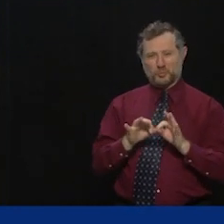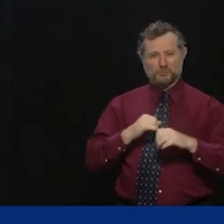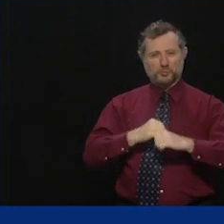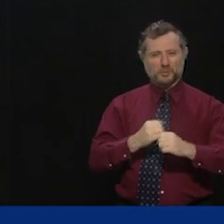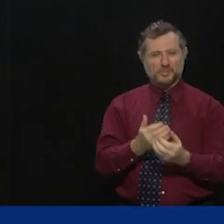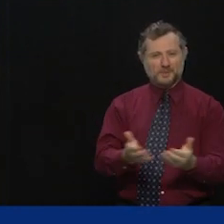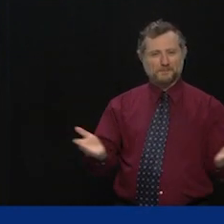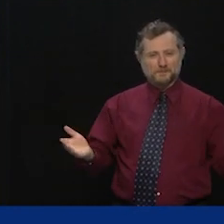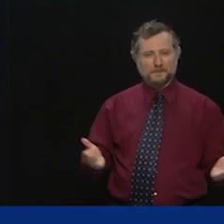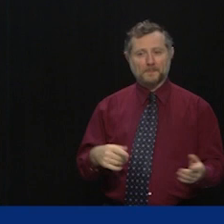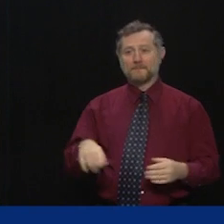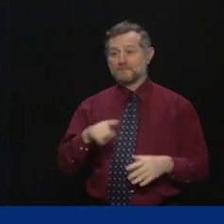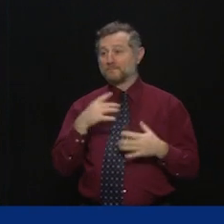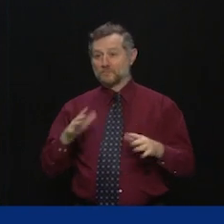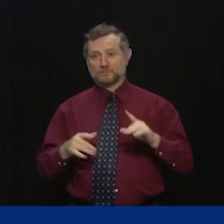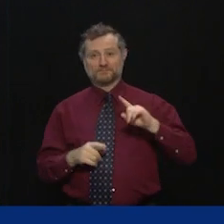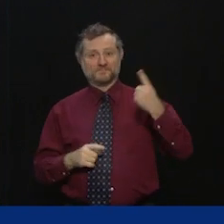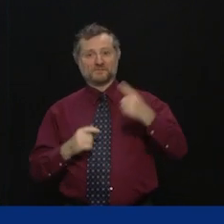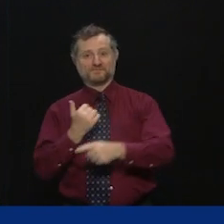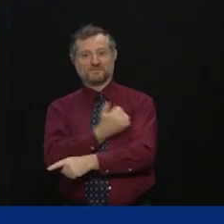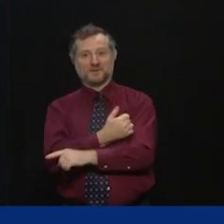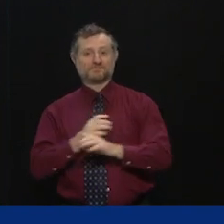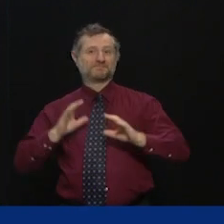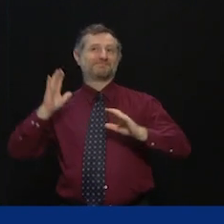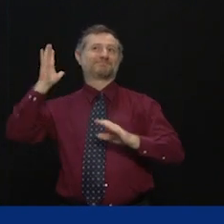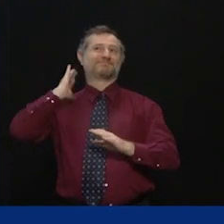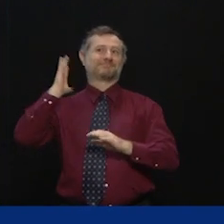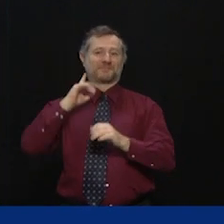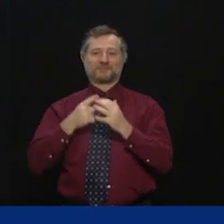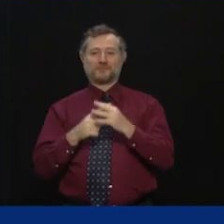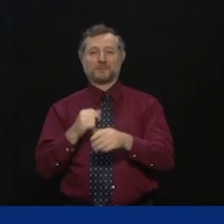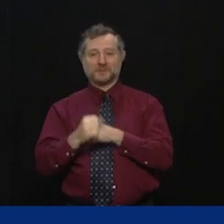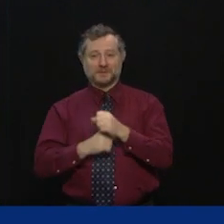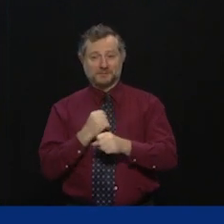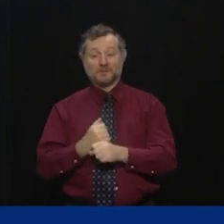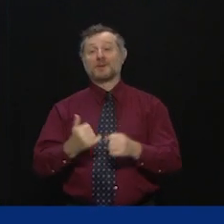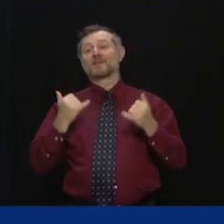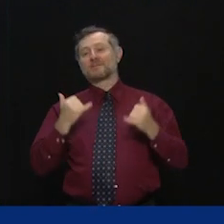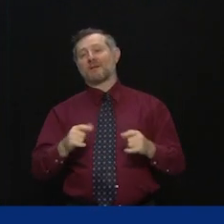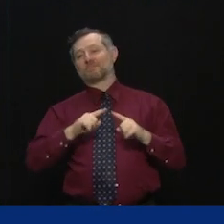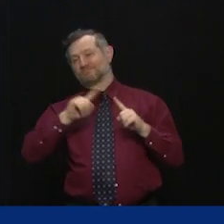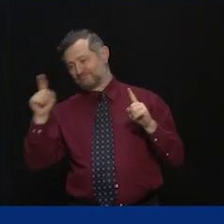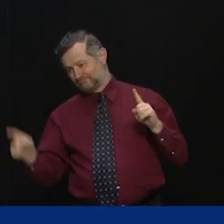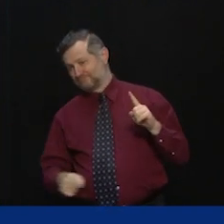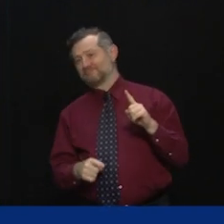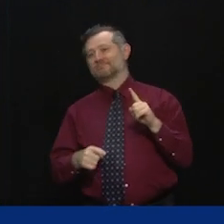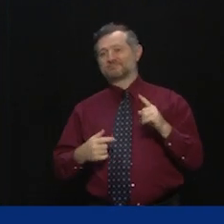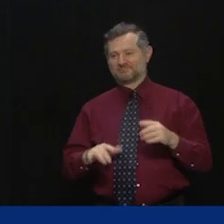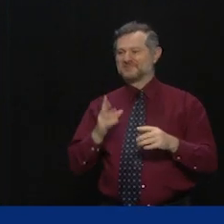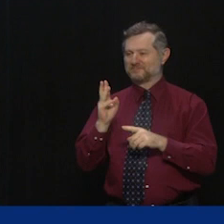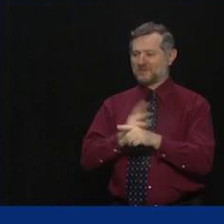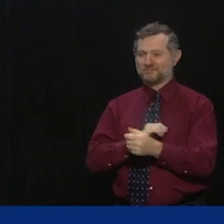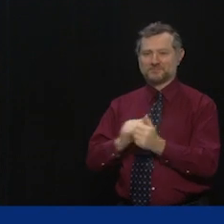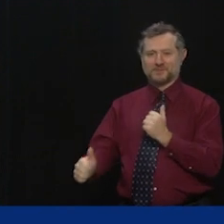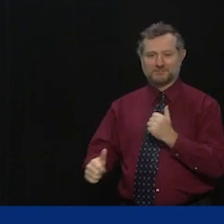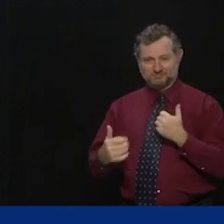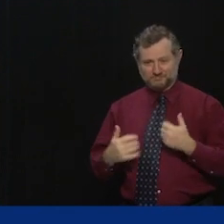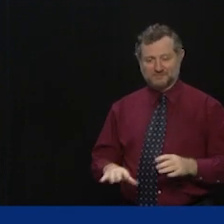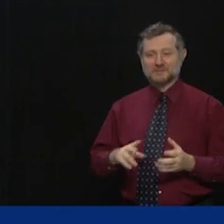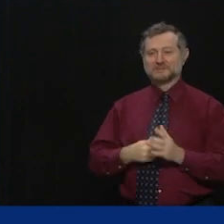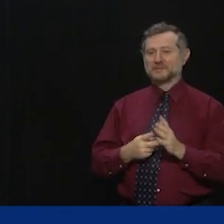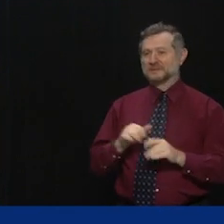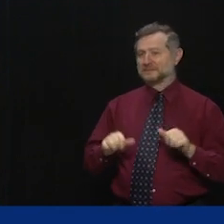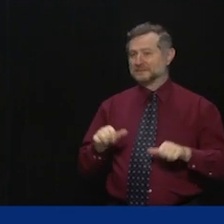able to be vaccinated, so you probably, no doubt in my mind, hit that 6-month mark right now. But if you have any questions, we want to make sure you know